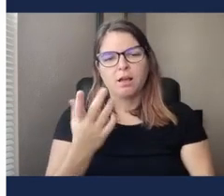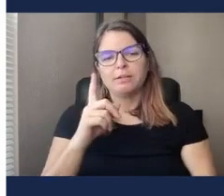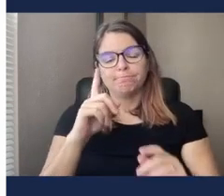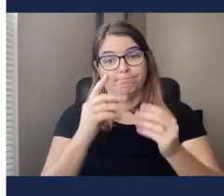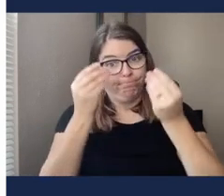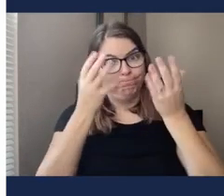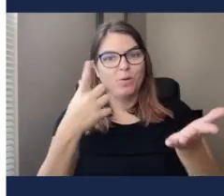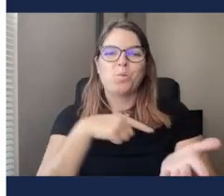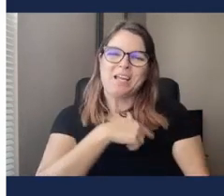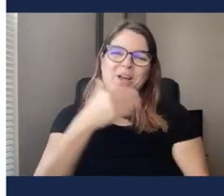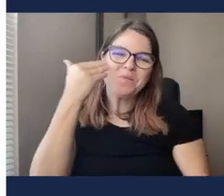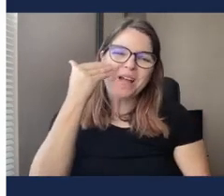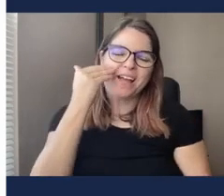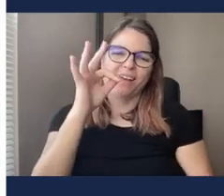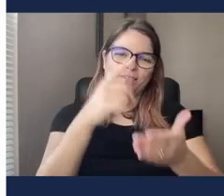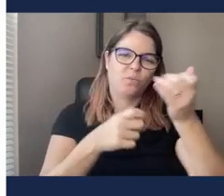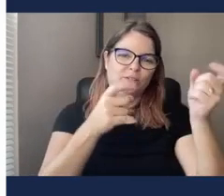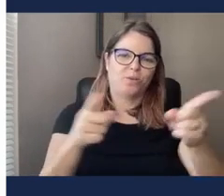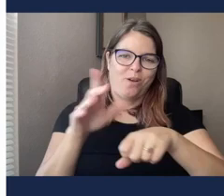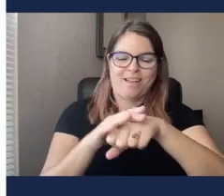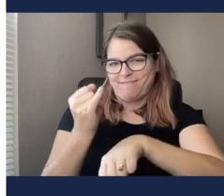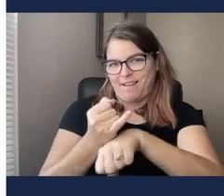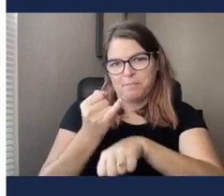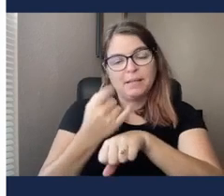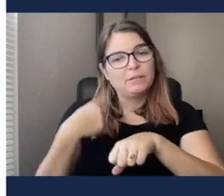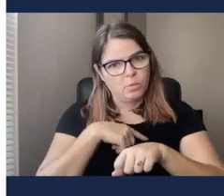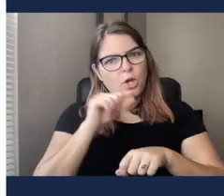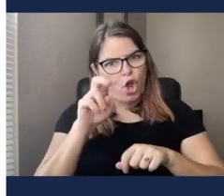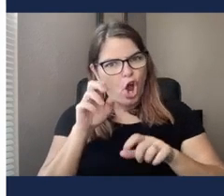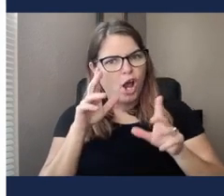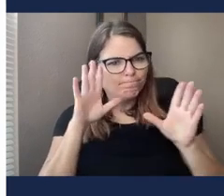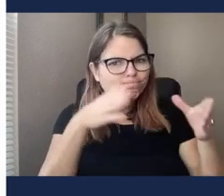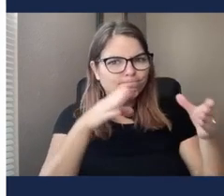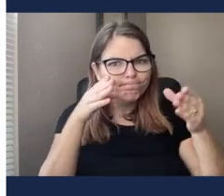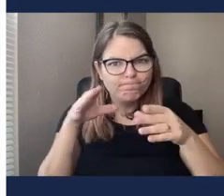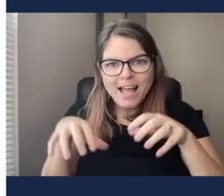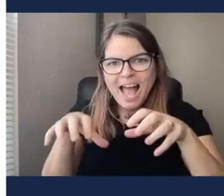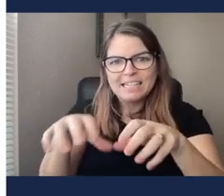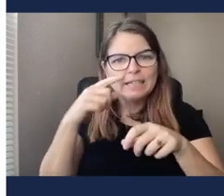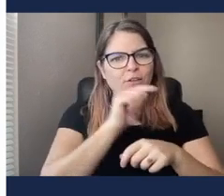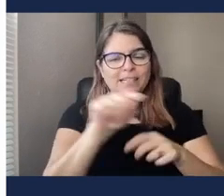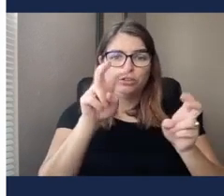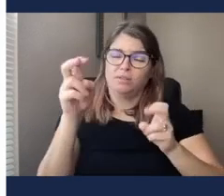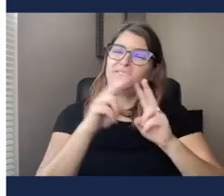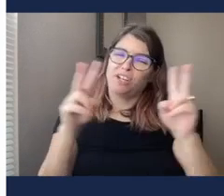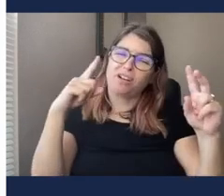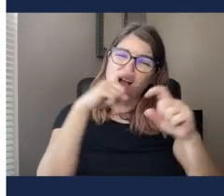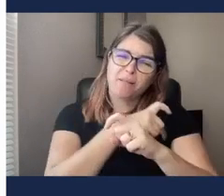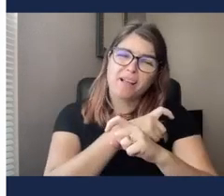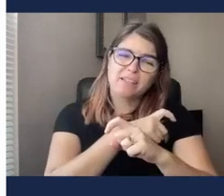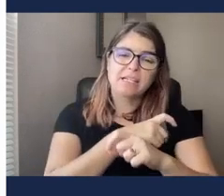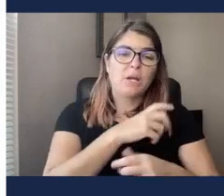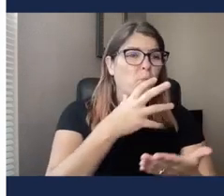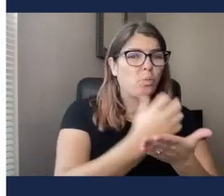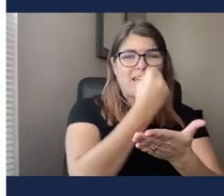aware of all the things that are going on campuses, that we are acting on all of these issues, and that they're complicated. And even a win doesn't look like